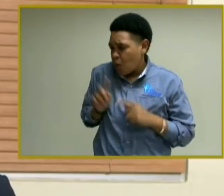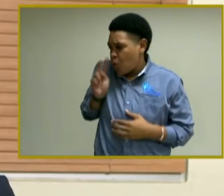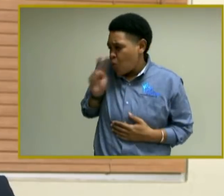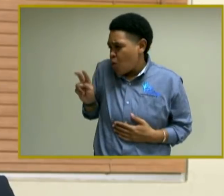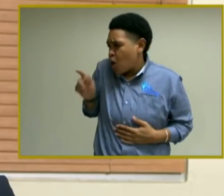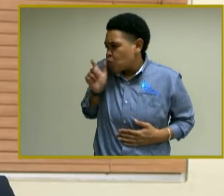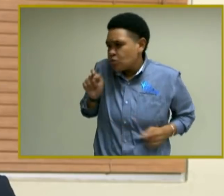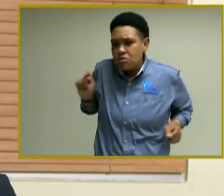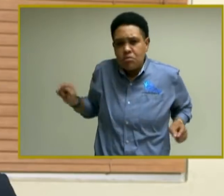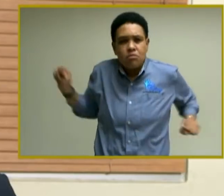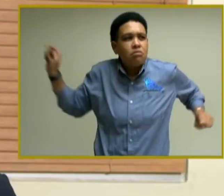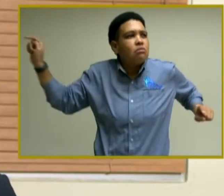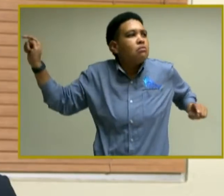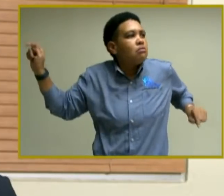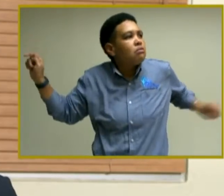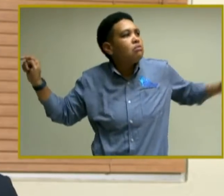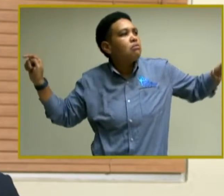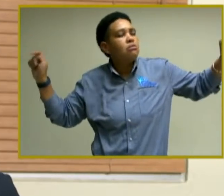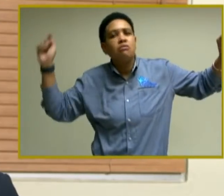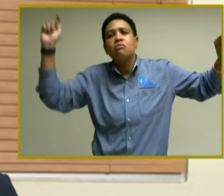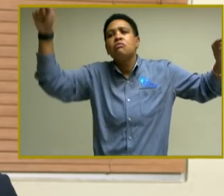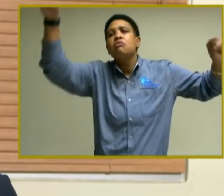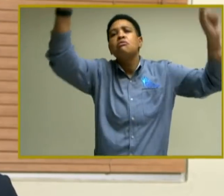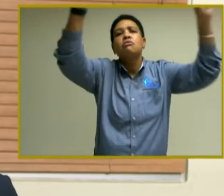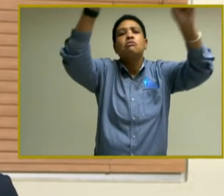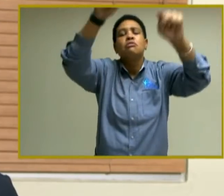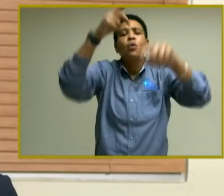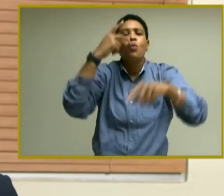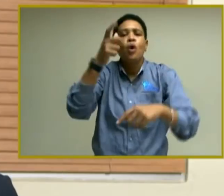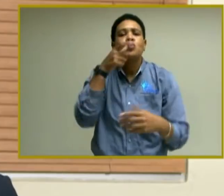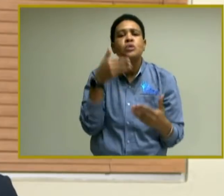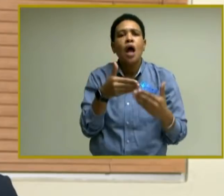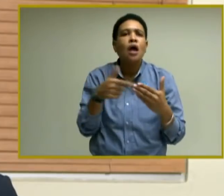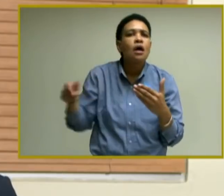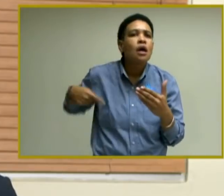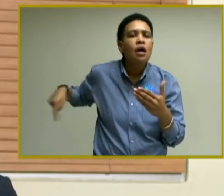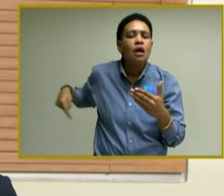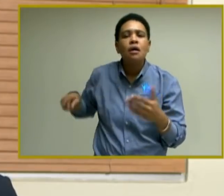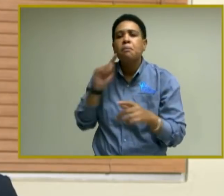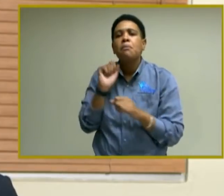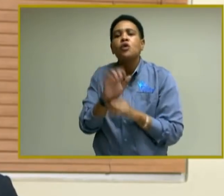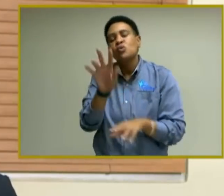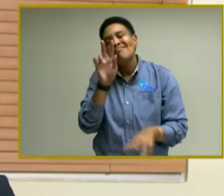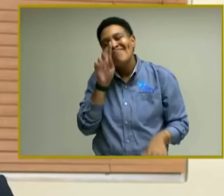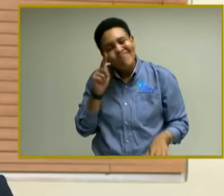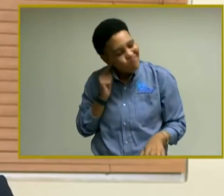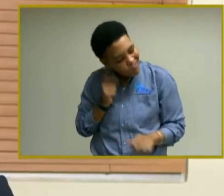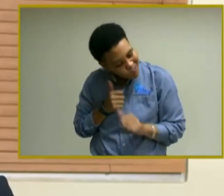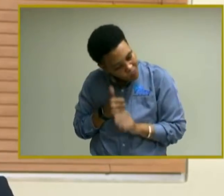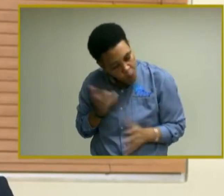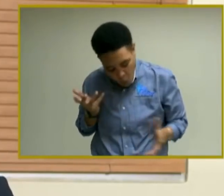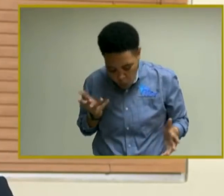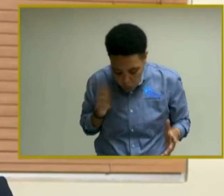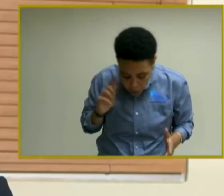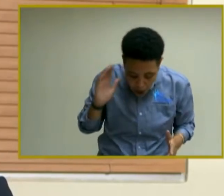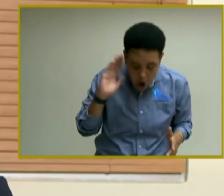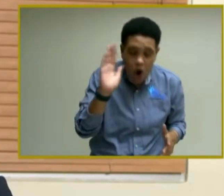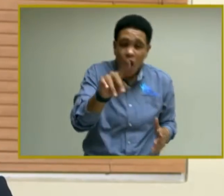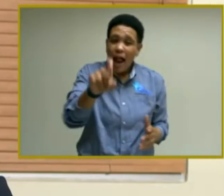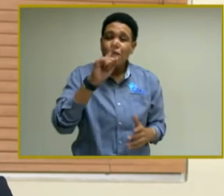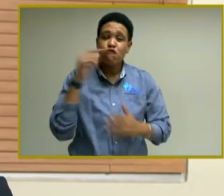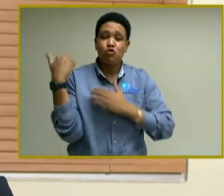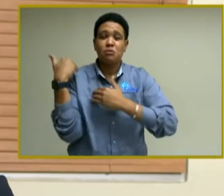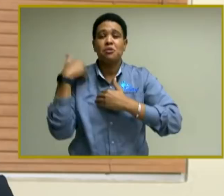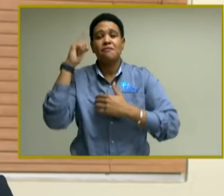persons around them to ensure that they adhere to the measures. Every person has to be responsible for